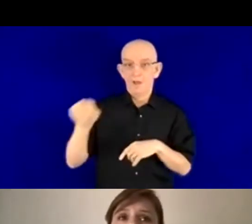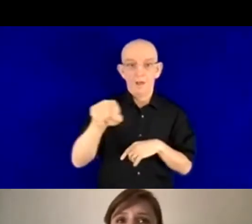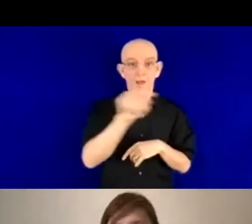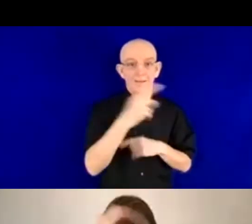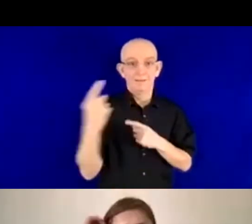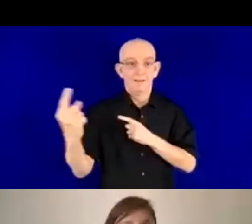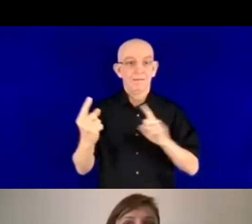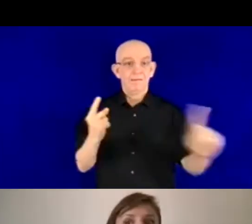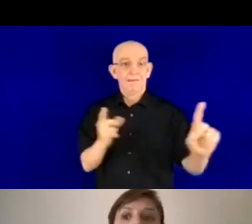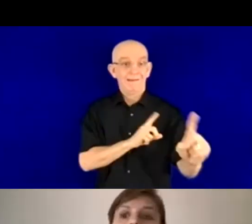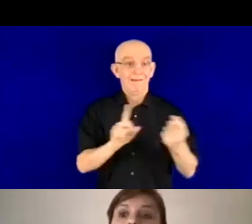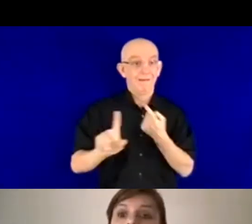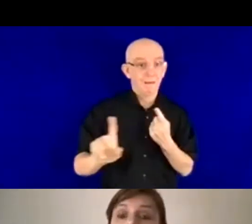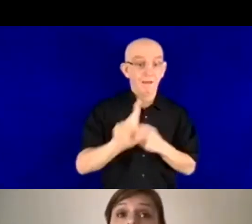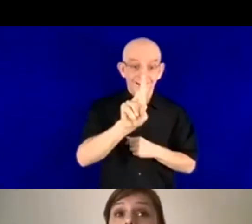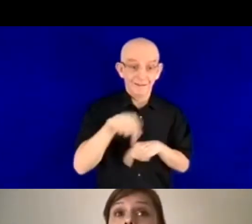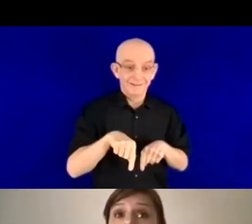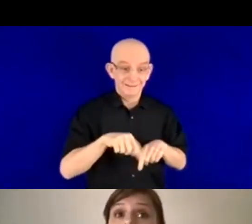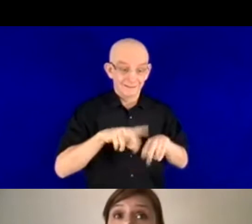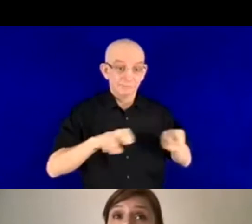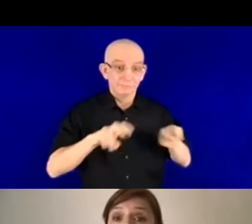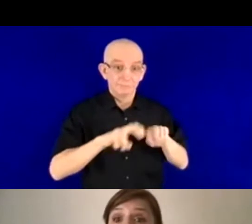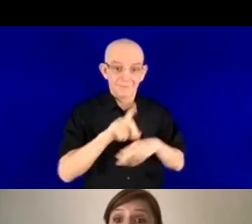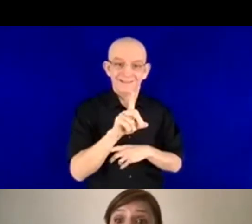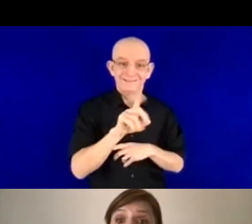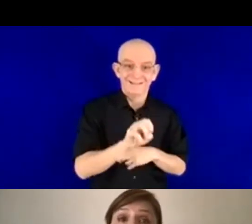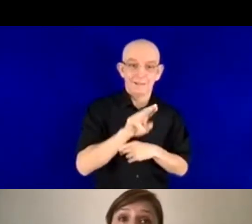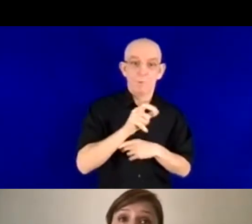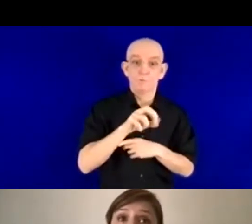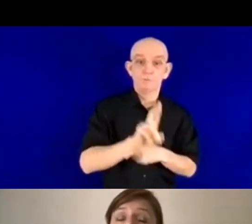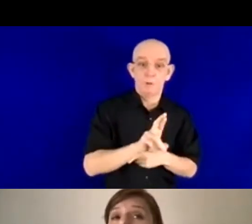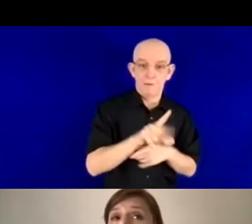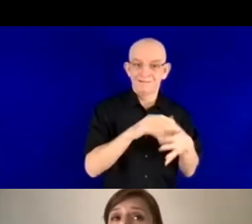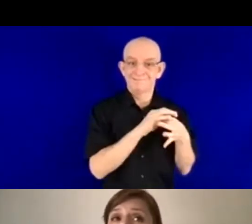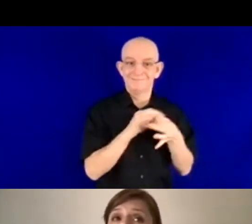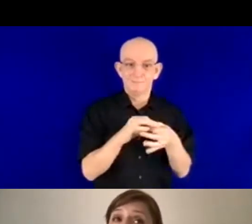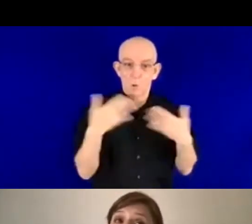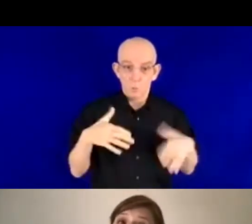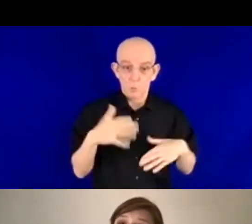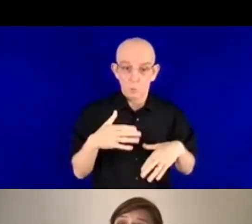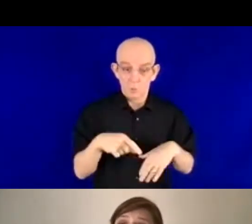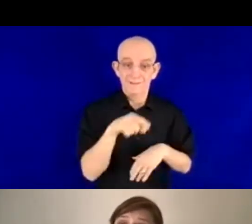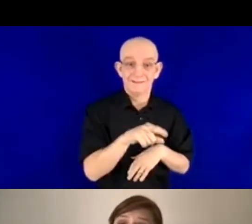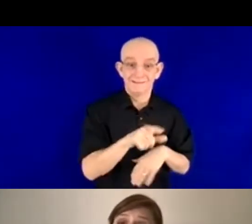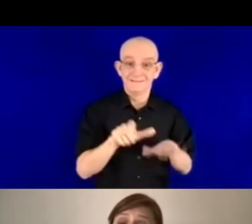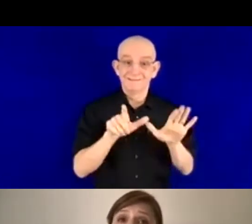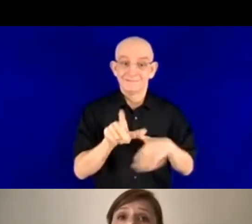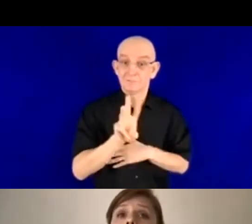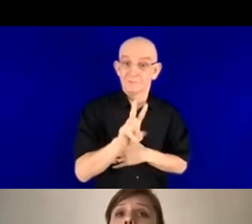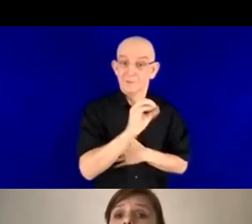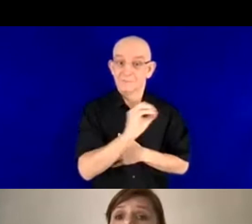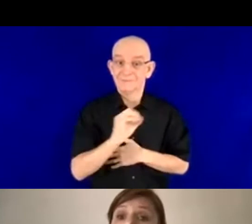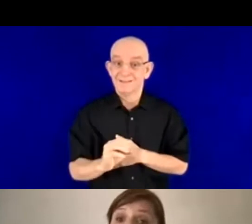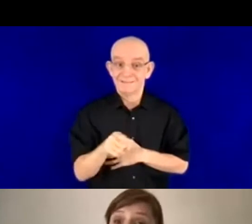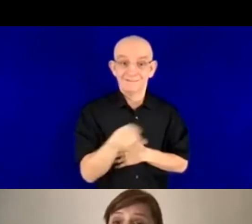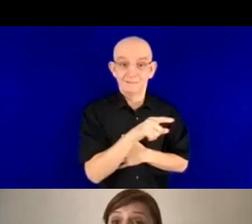Then for deaf people, they have faced also some problems regarding institutional policies